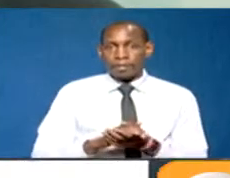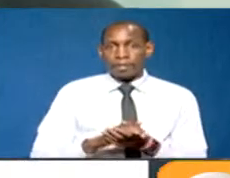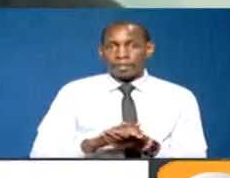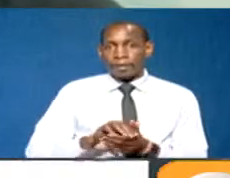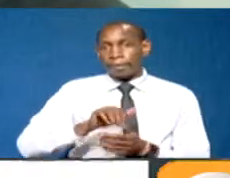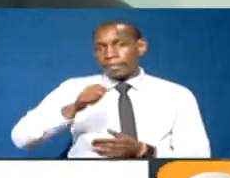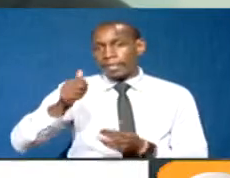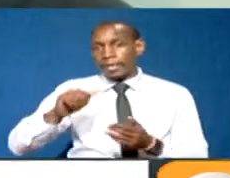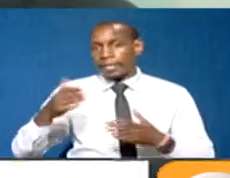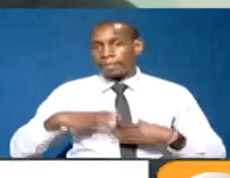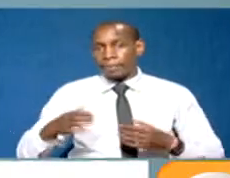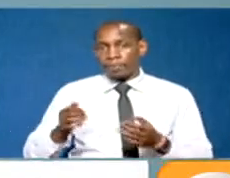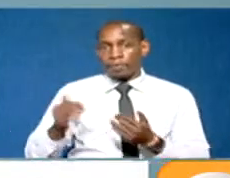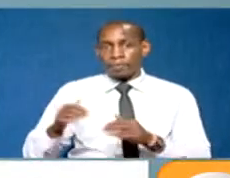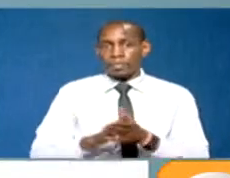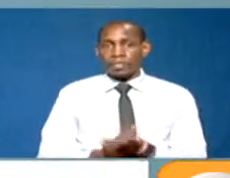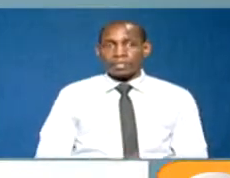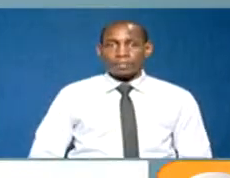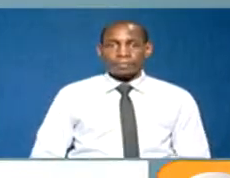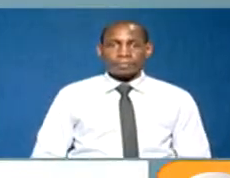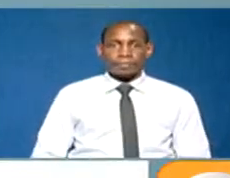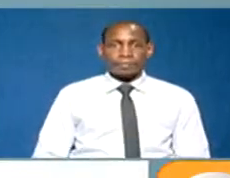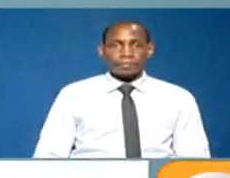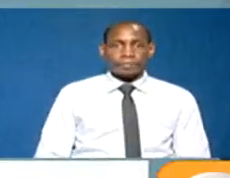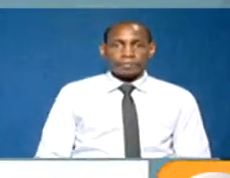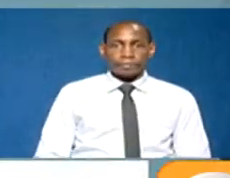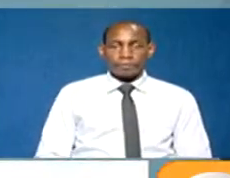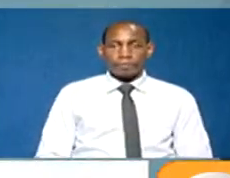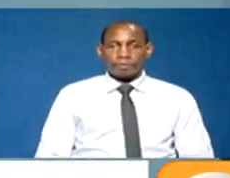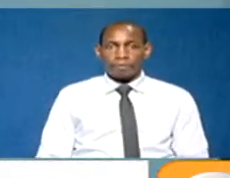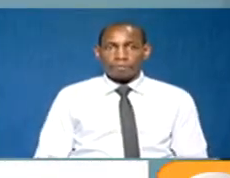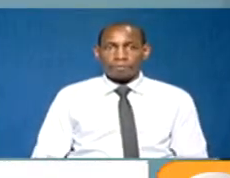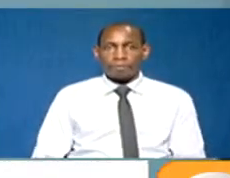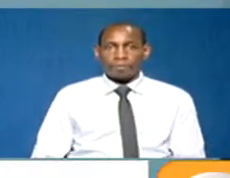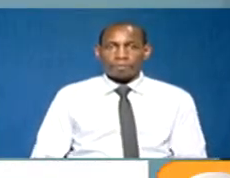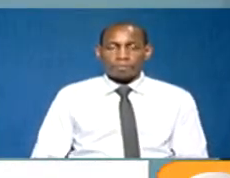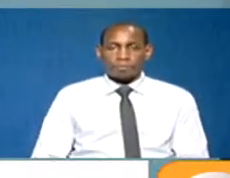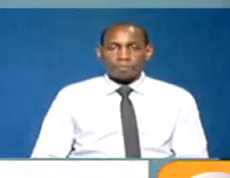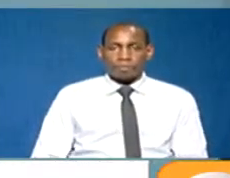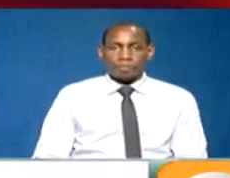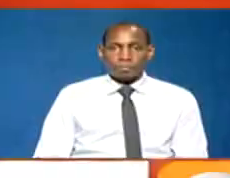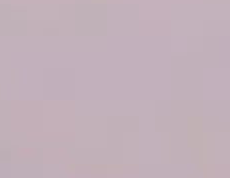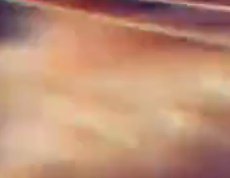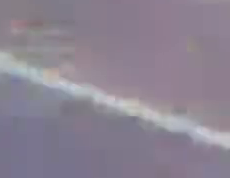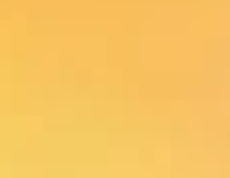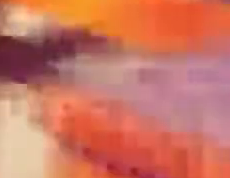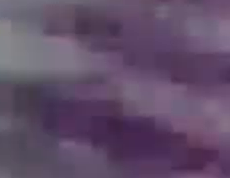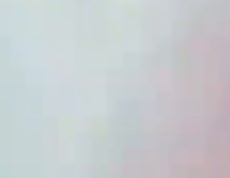Kenyans a chance. Try our products. Edward Chwea, Made in Kenya, Citizen TV.